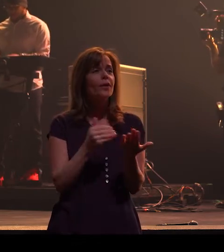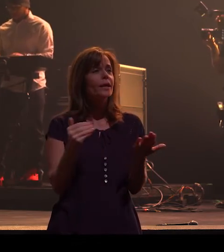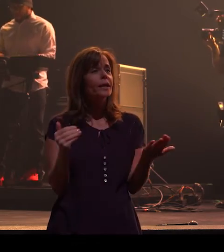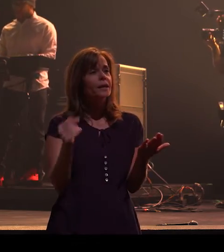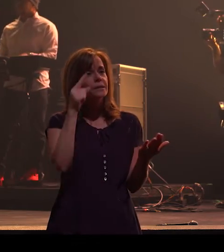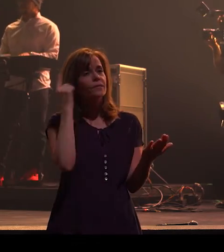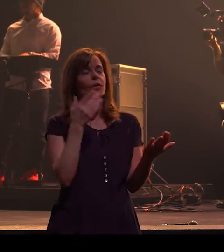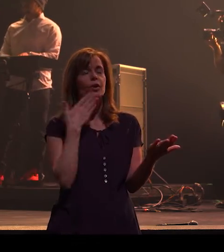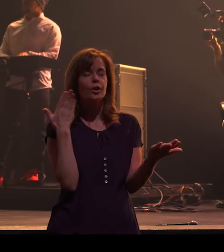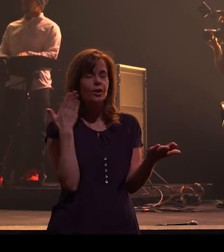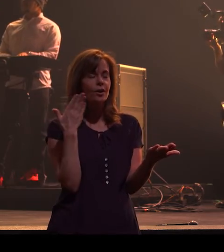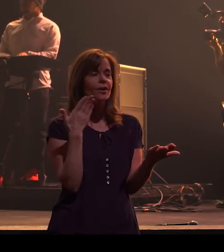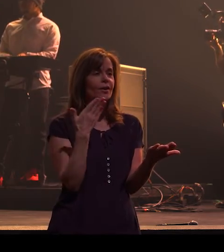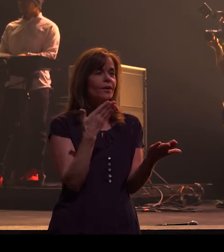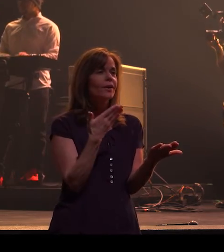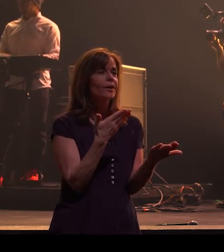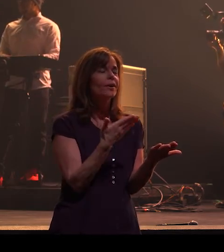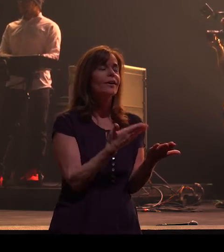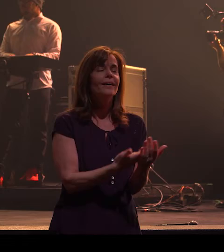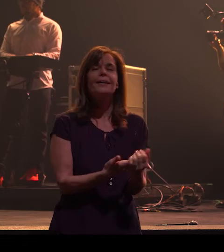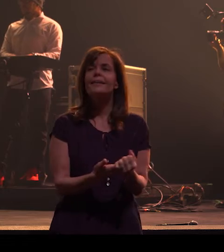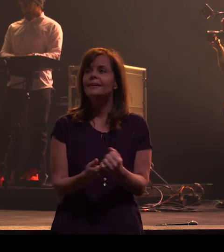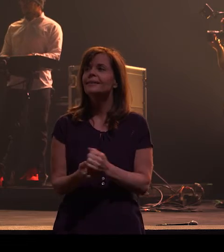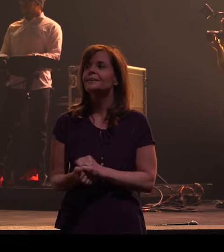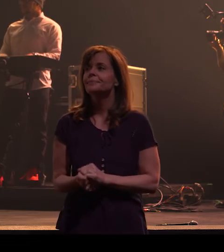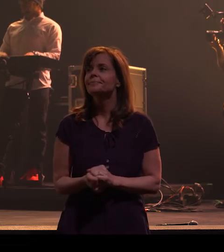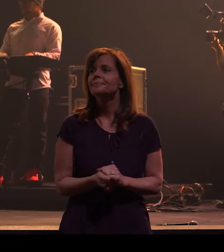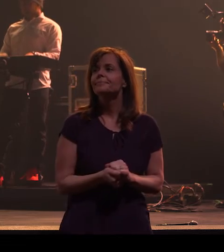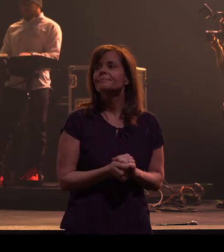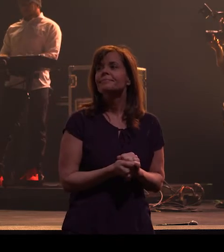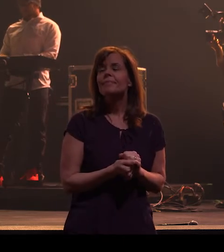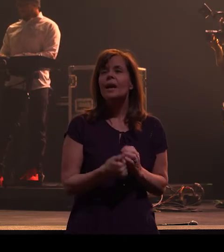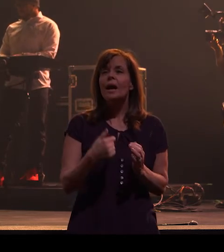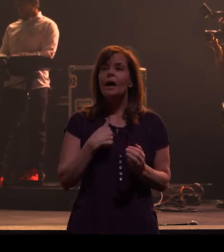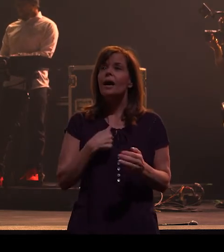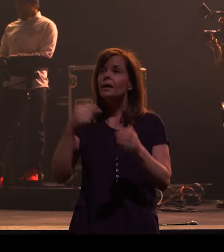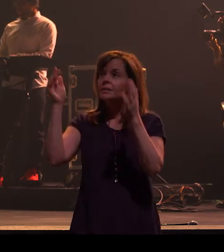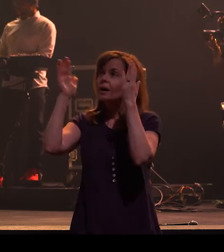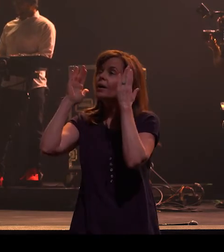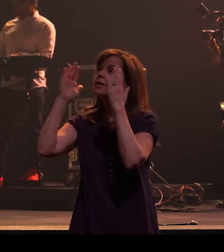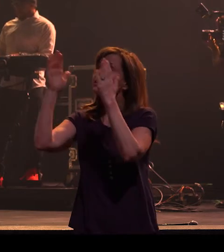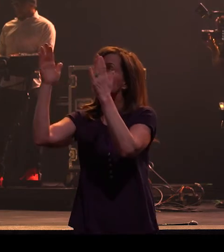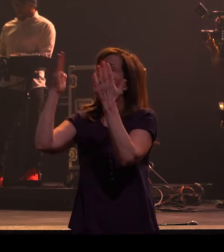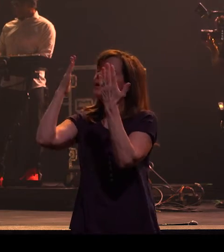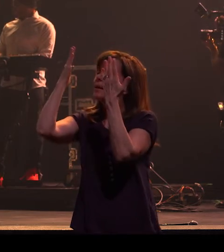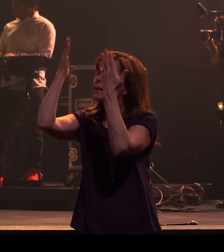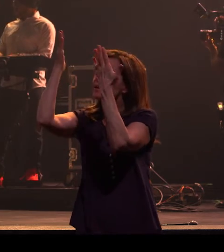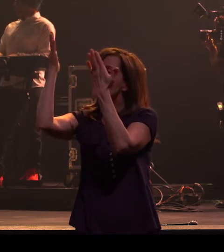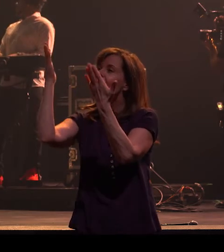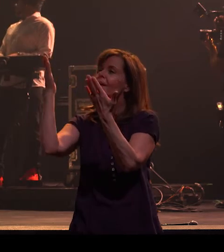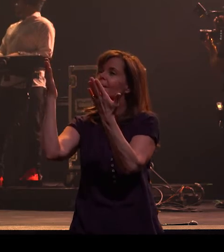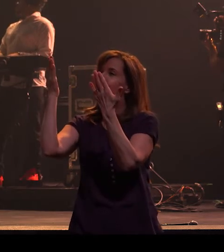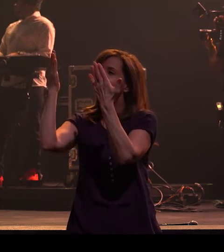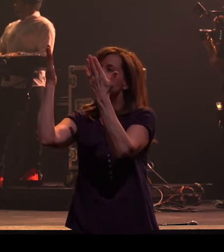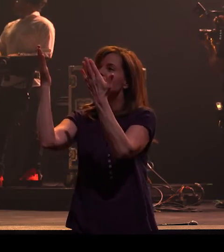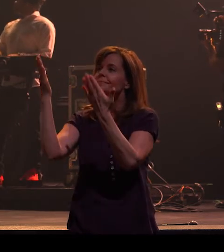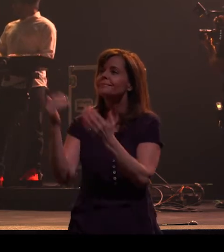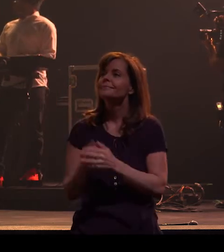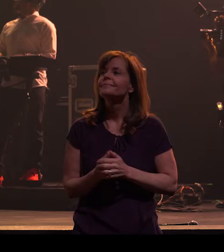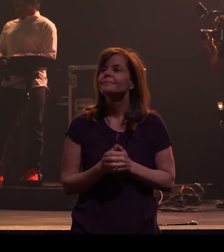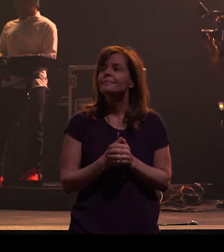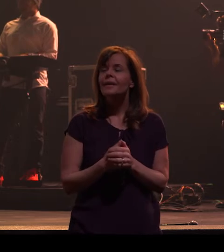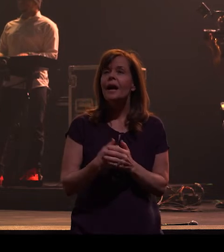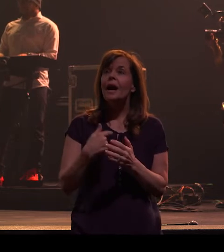I believe it. You're moving it all for your good. I fix my eyes.